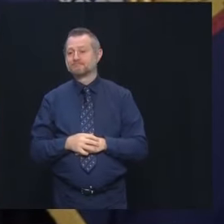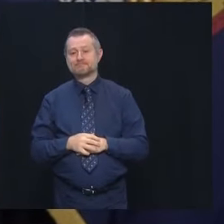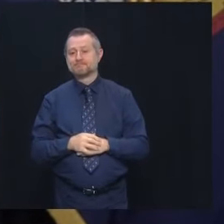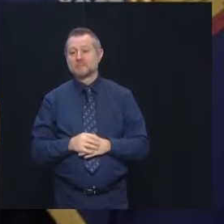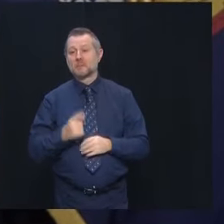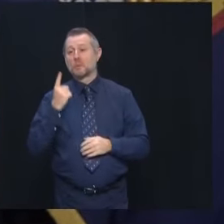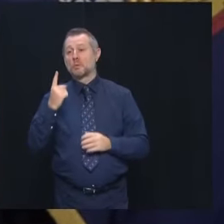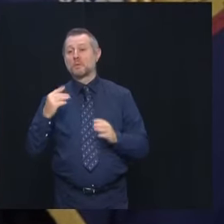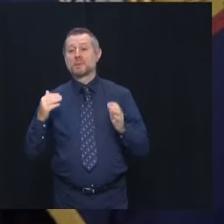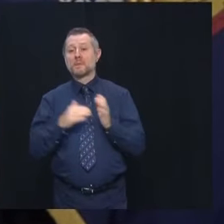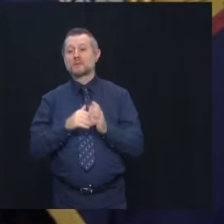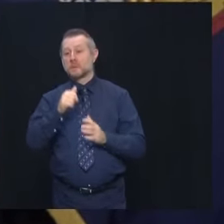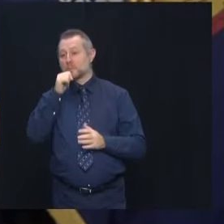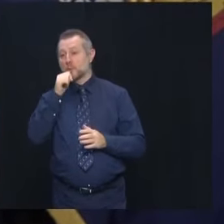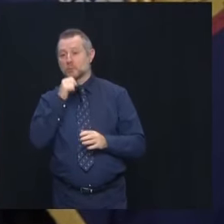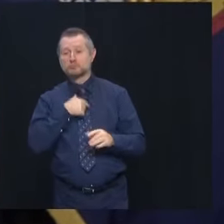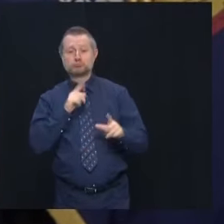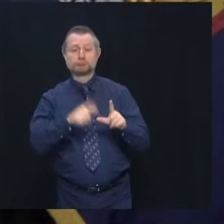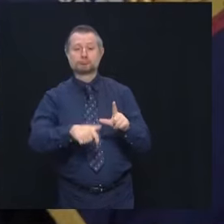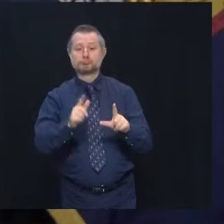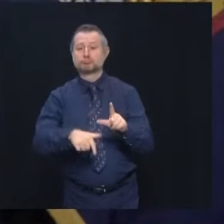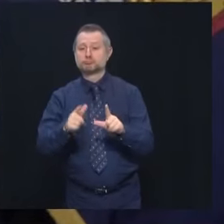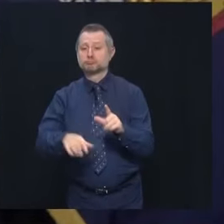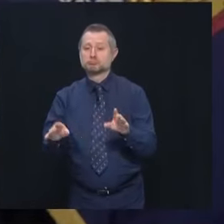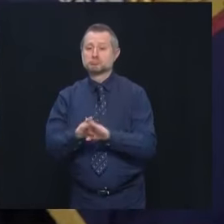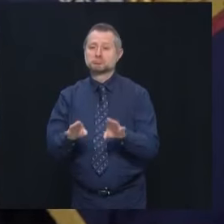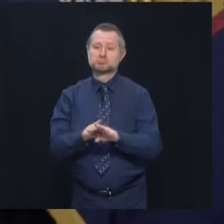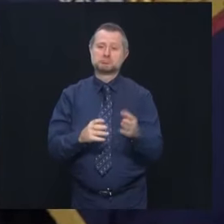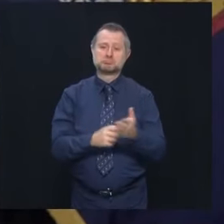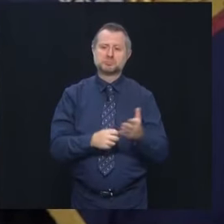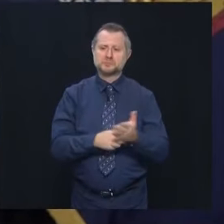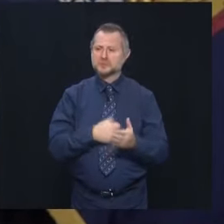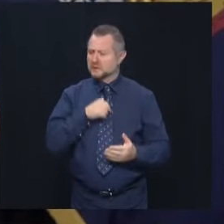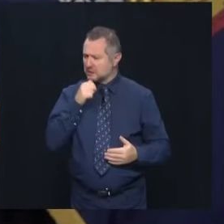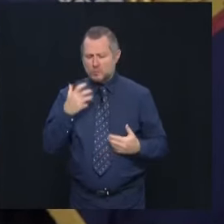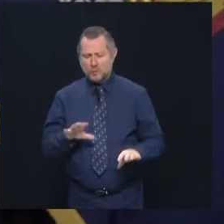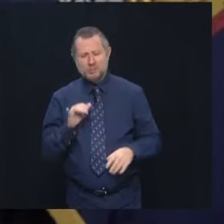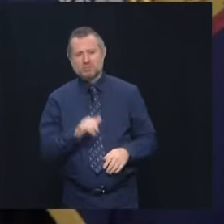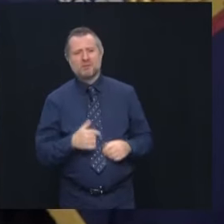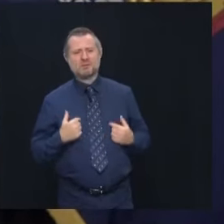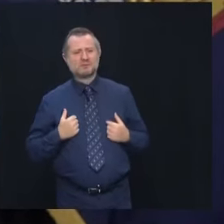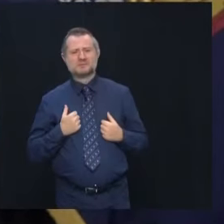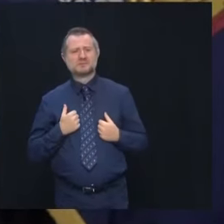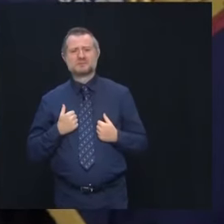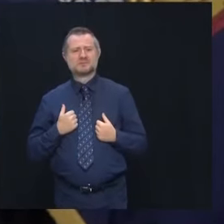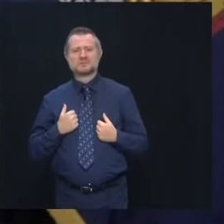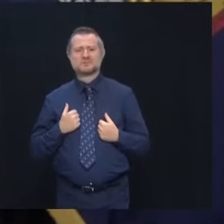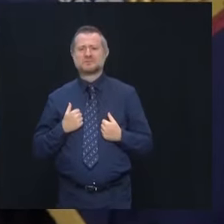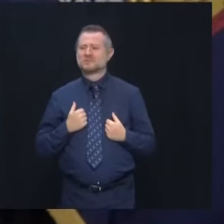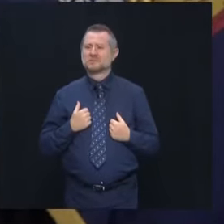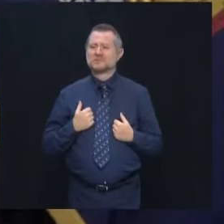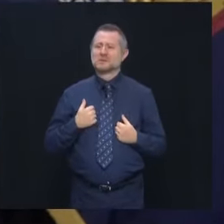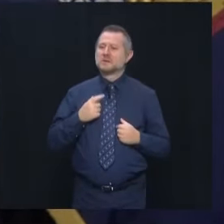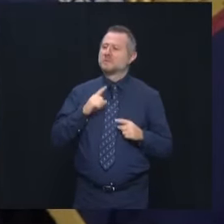bars, put people out of work. You know, it's hard. But I